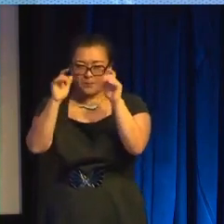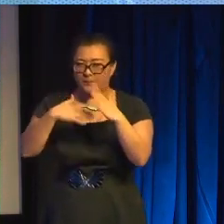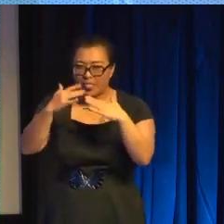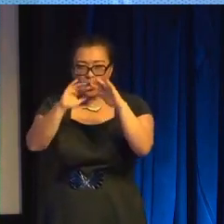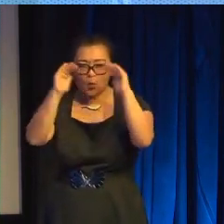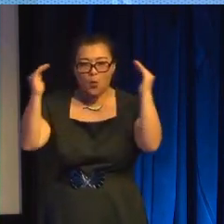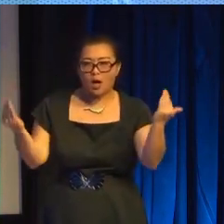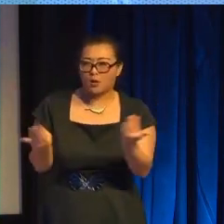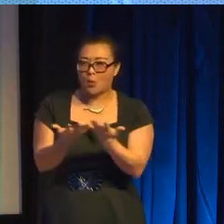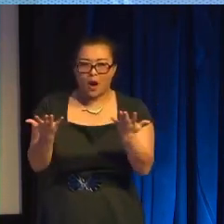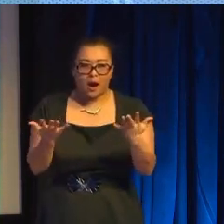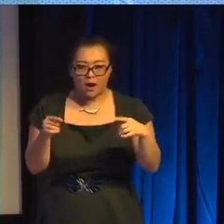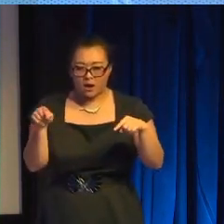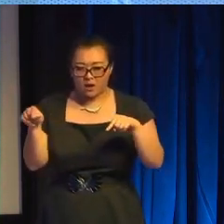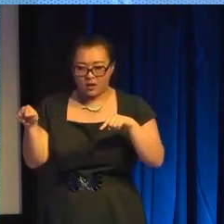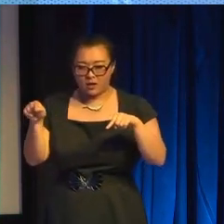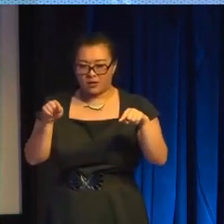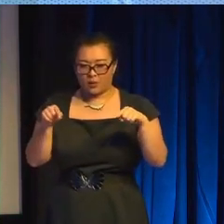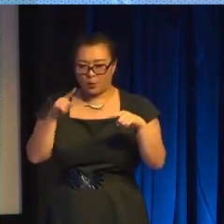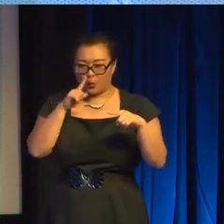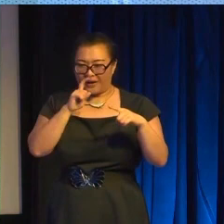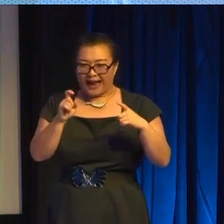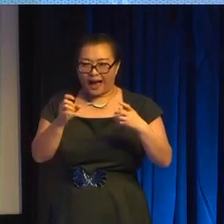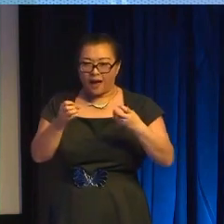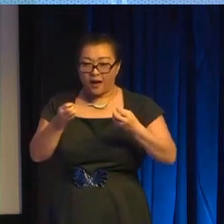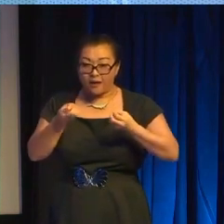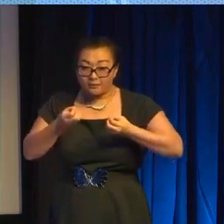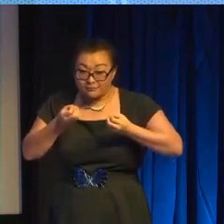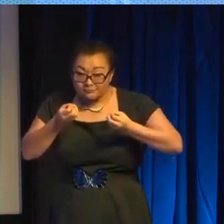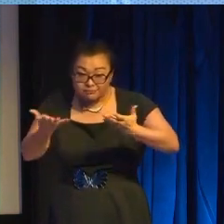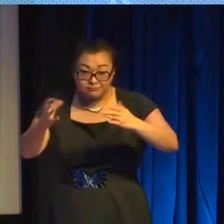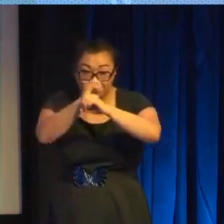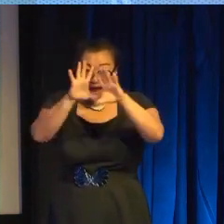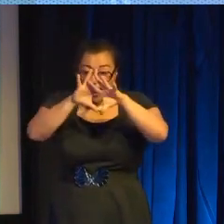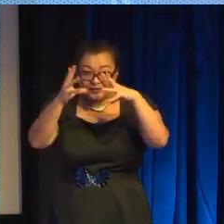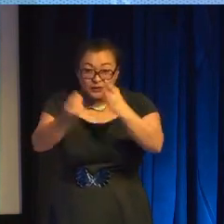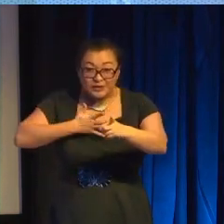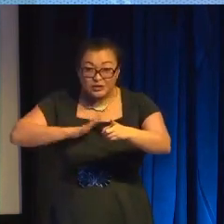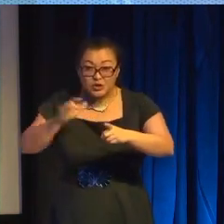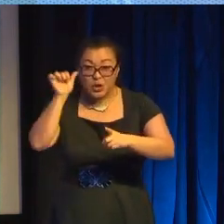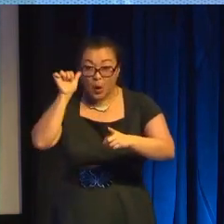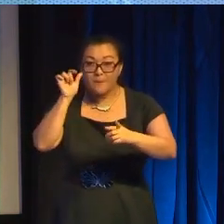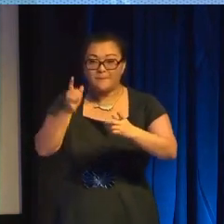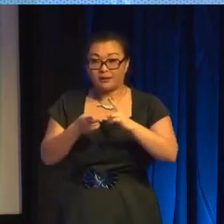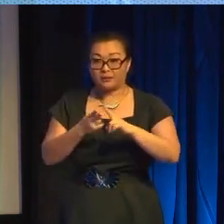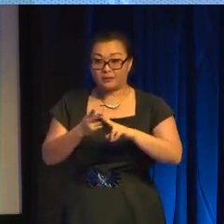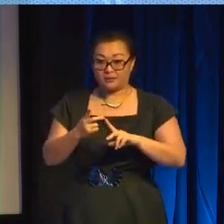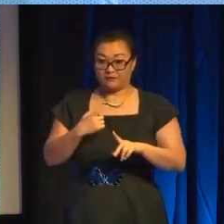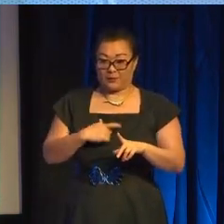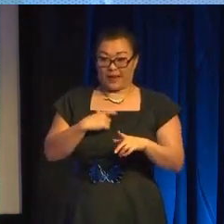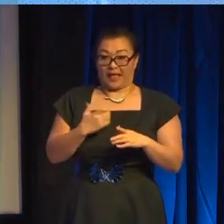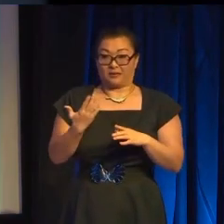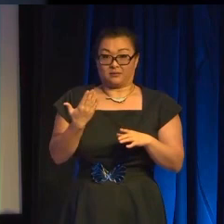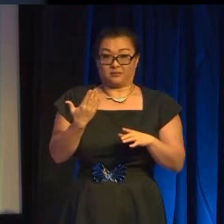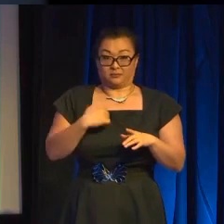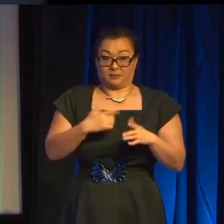state such that we convey everything that they need to know. And it's not done, obviously, for people who haven't played the original. I mean,